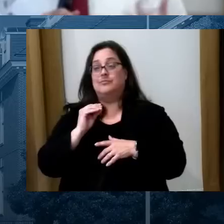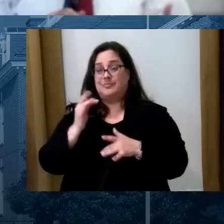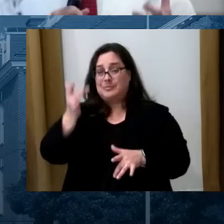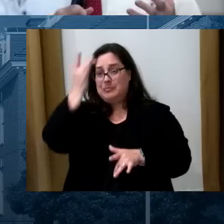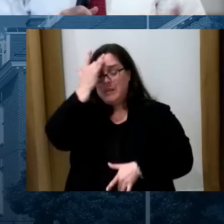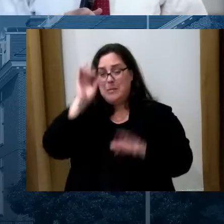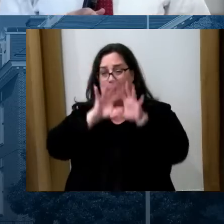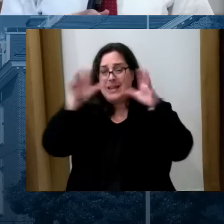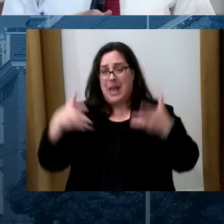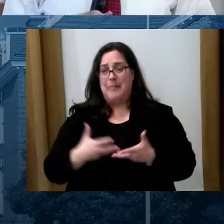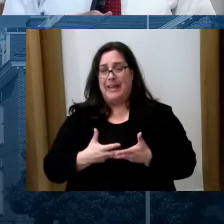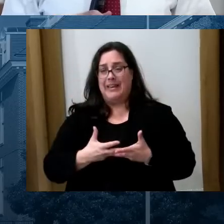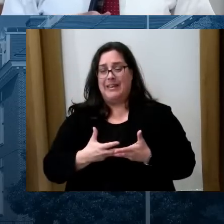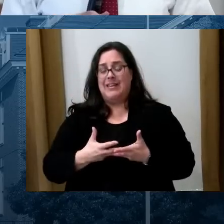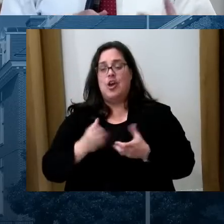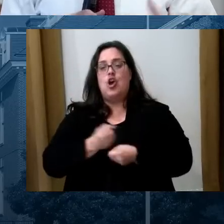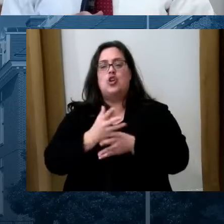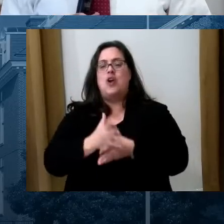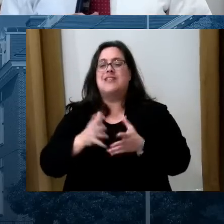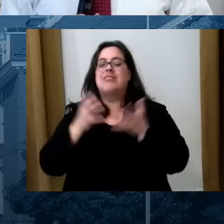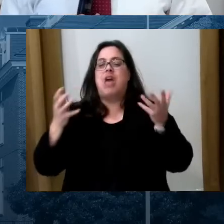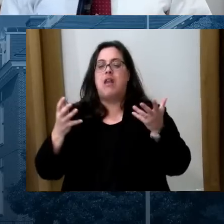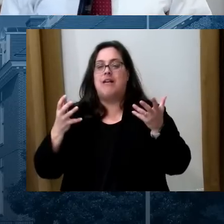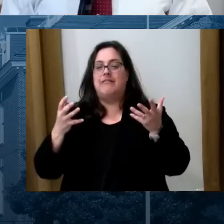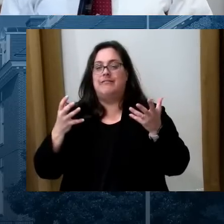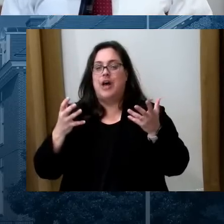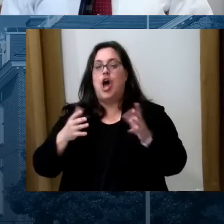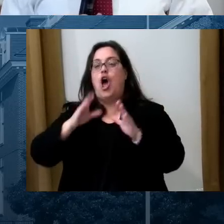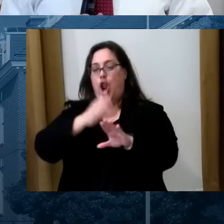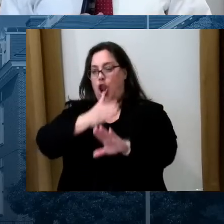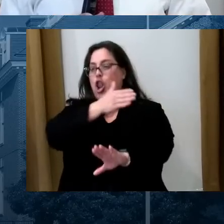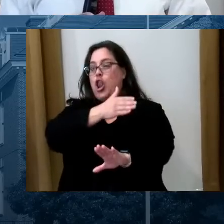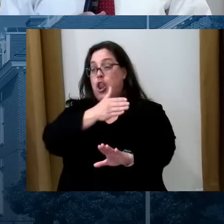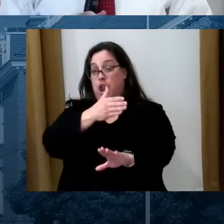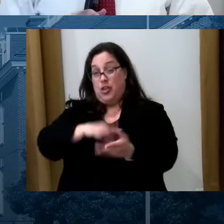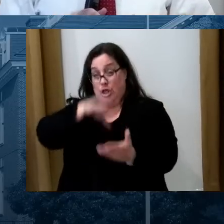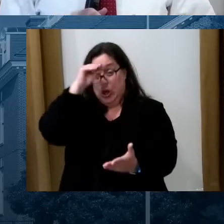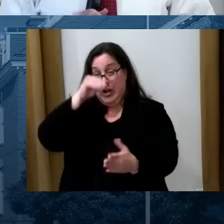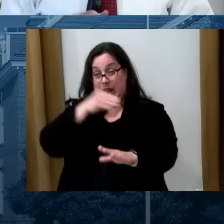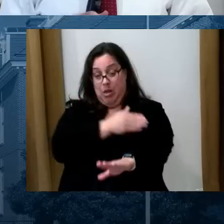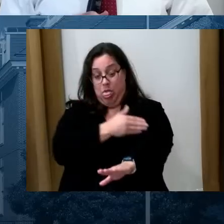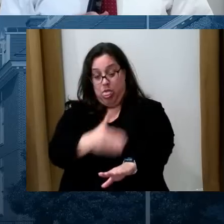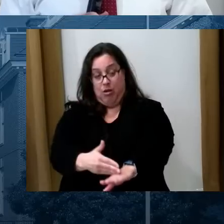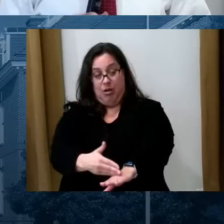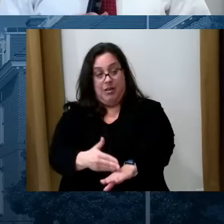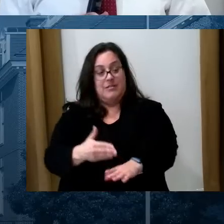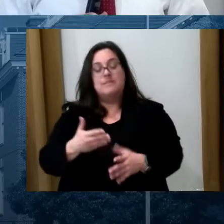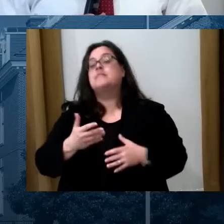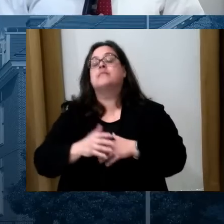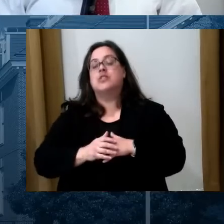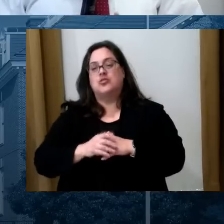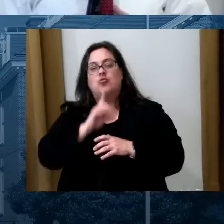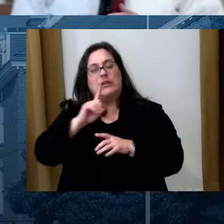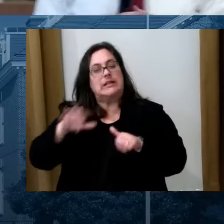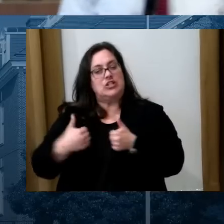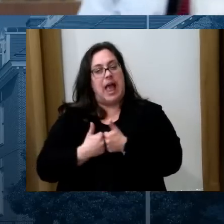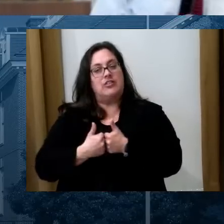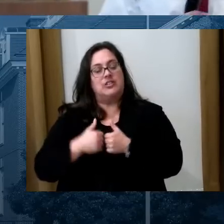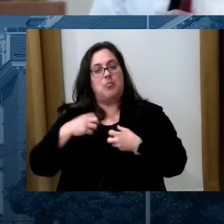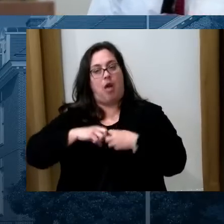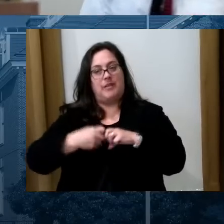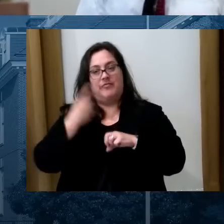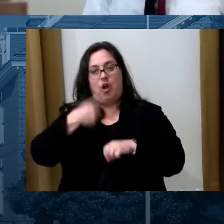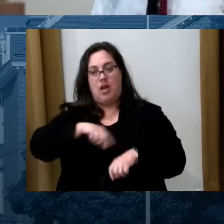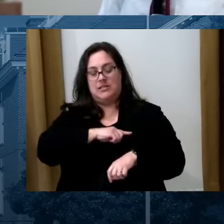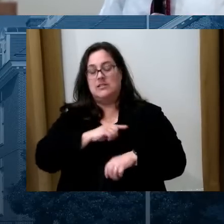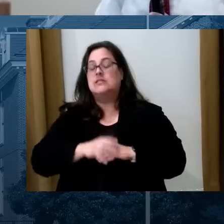a lot of lost learning among our children. It's a really serious challenge and problem for all of us. So what